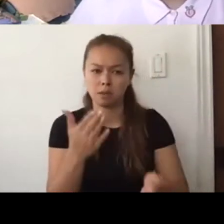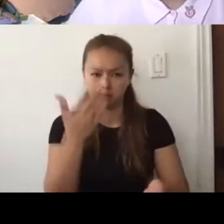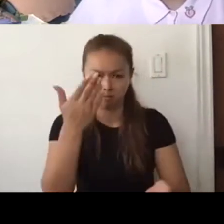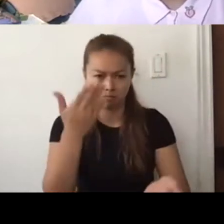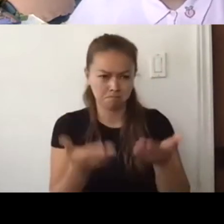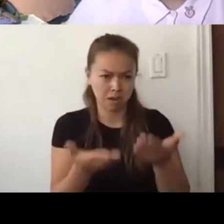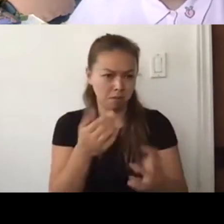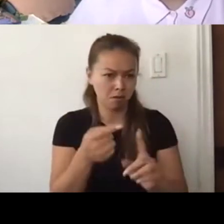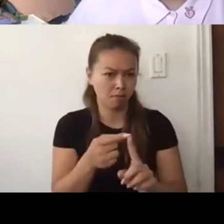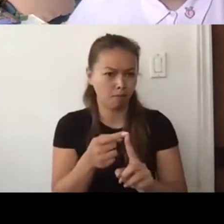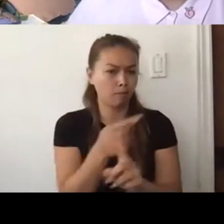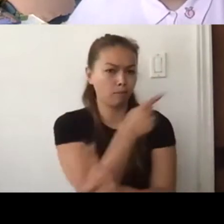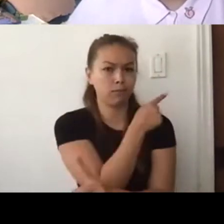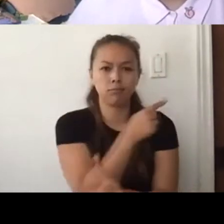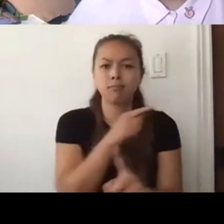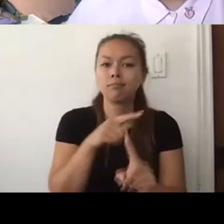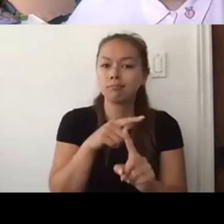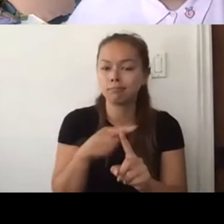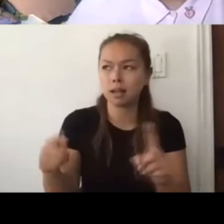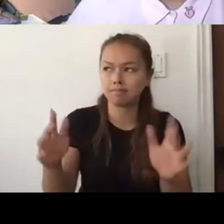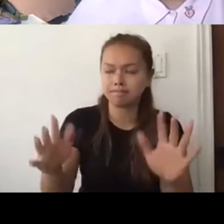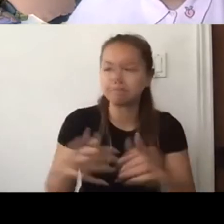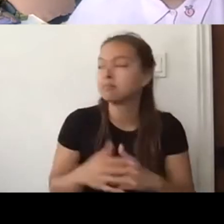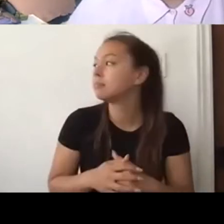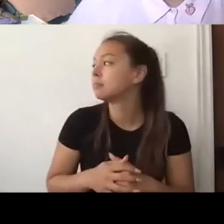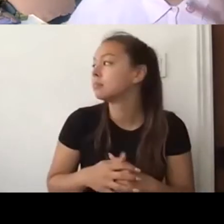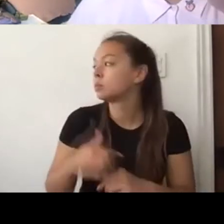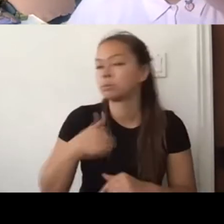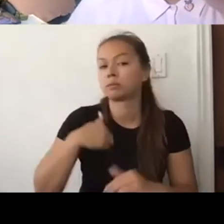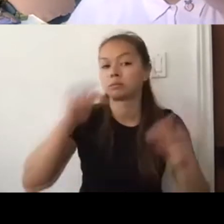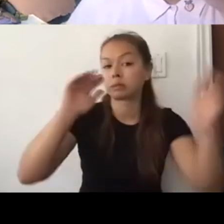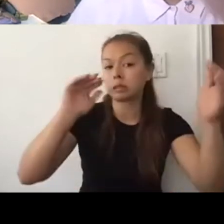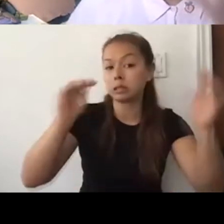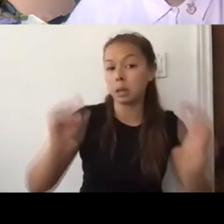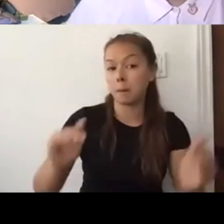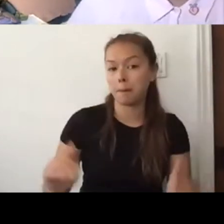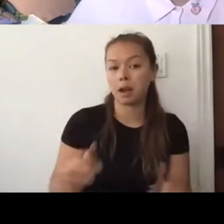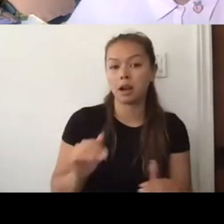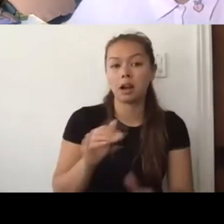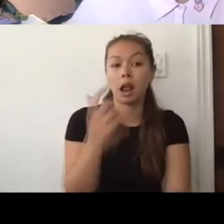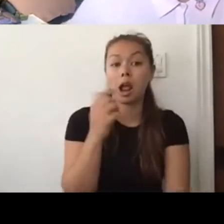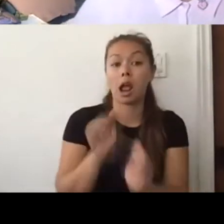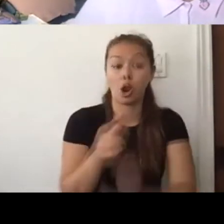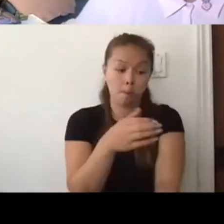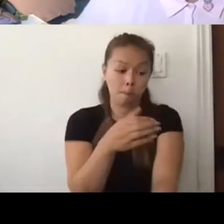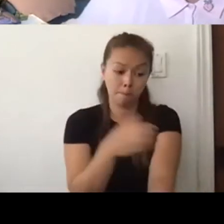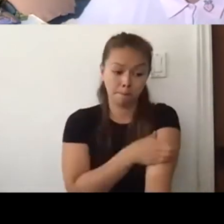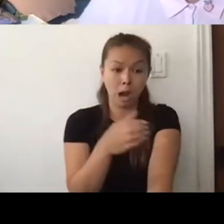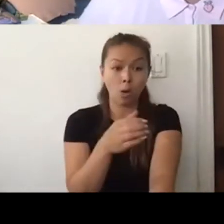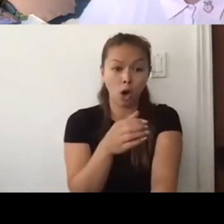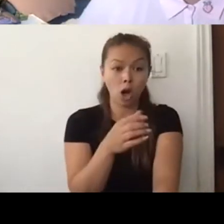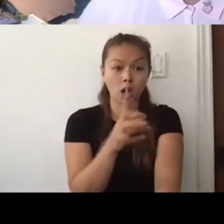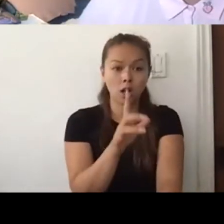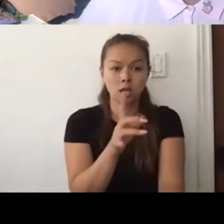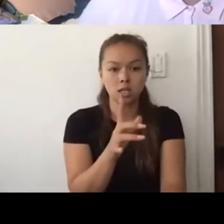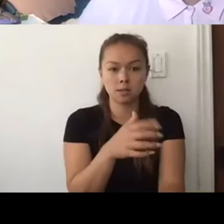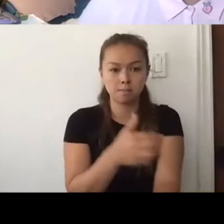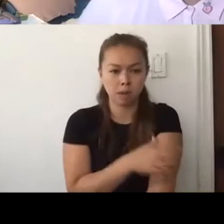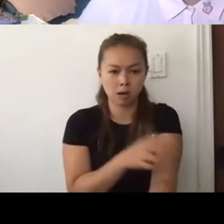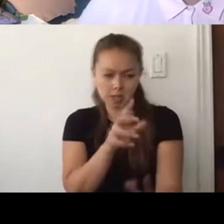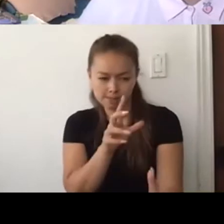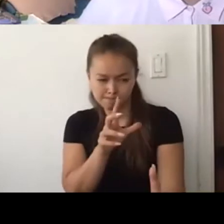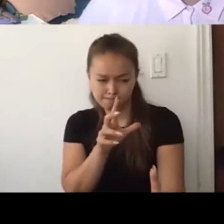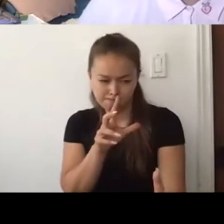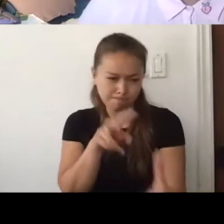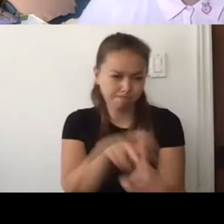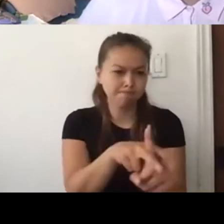a comparison that I like to make of how power is used against non-binary, but also specifically binary trans folks, is